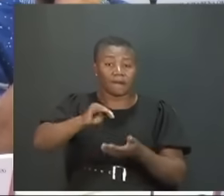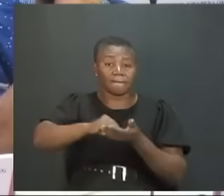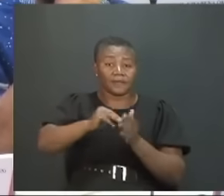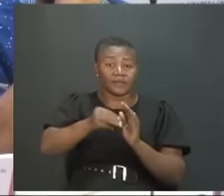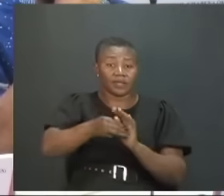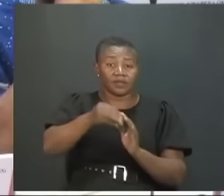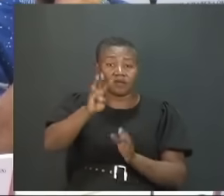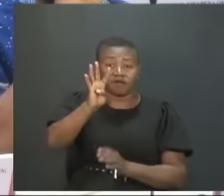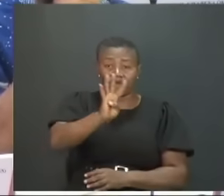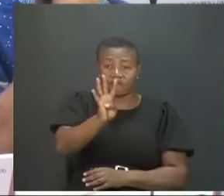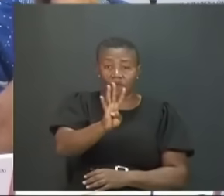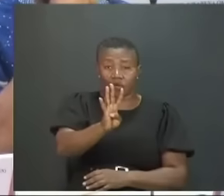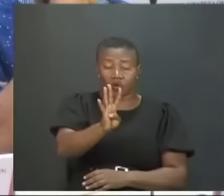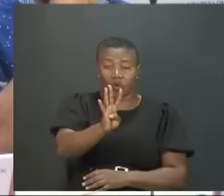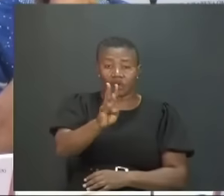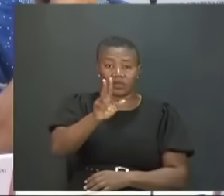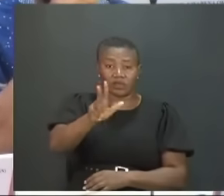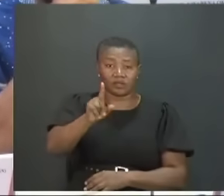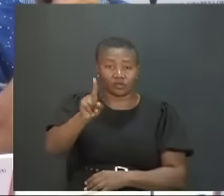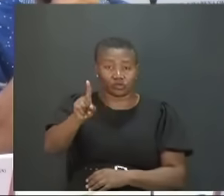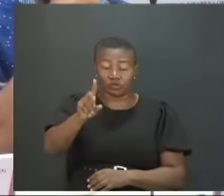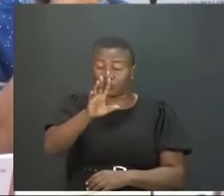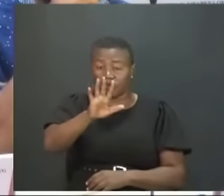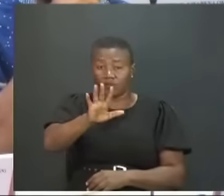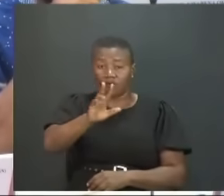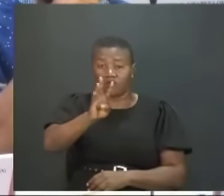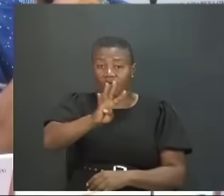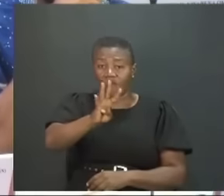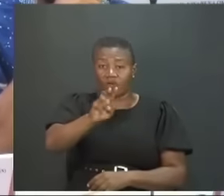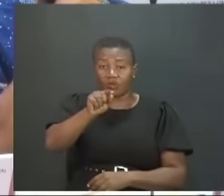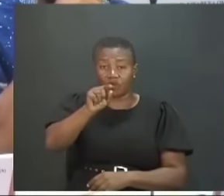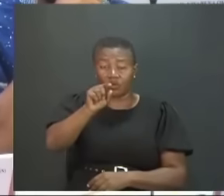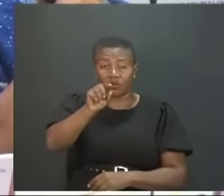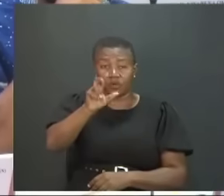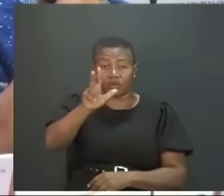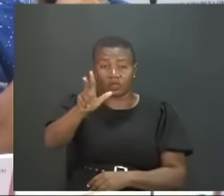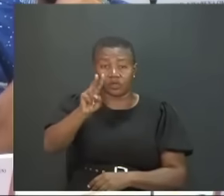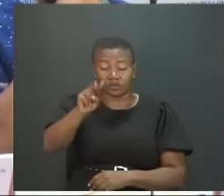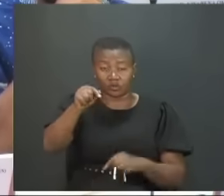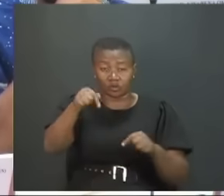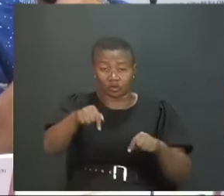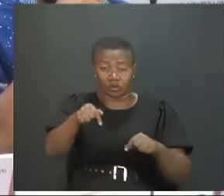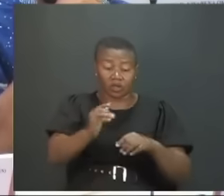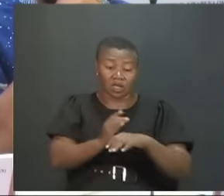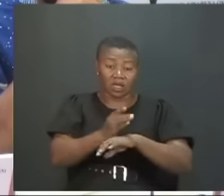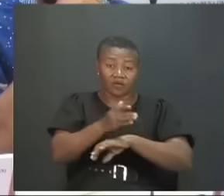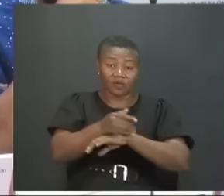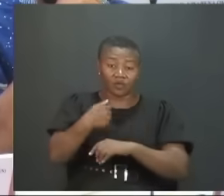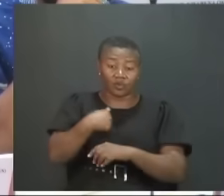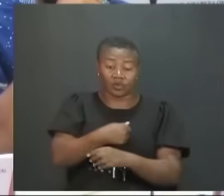16:32. When that is 4:32, after we had raised the matter,